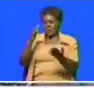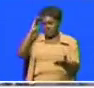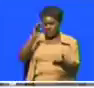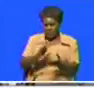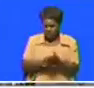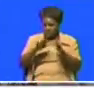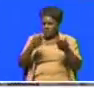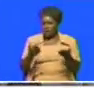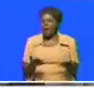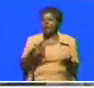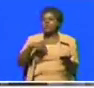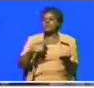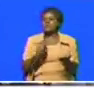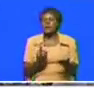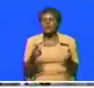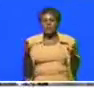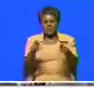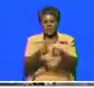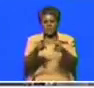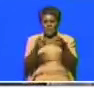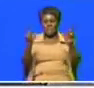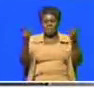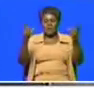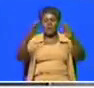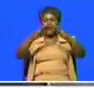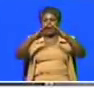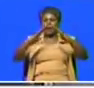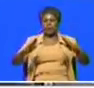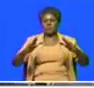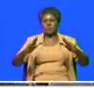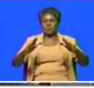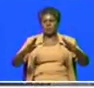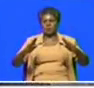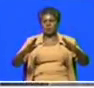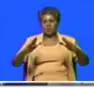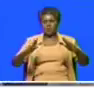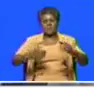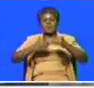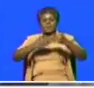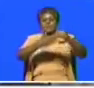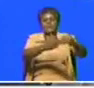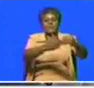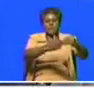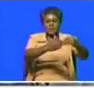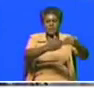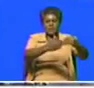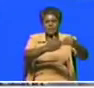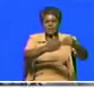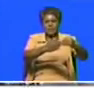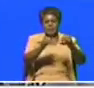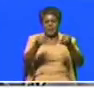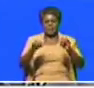that we as a media house need to be at the forefront of such